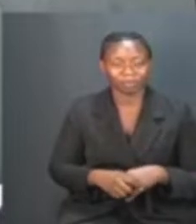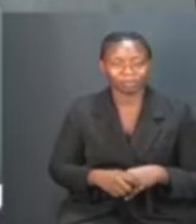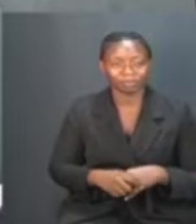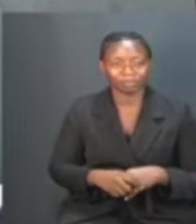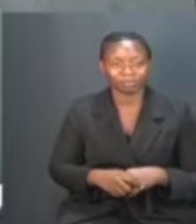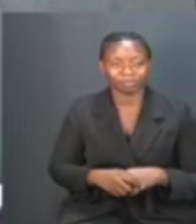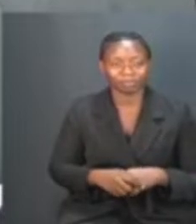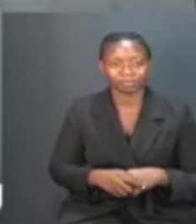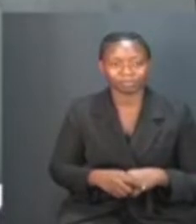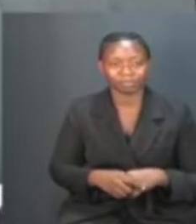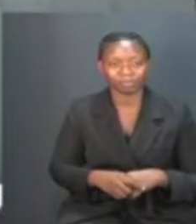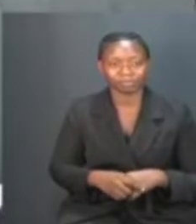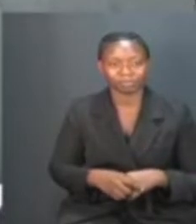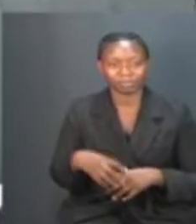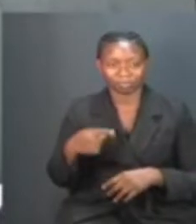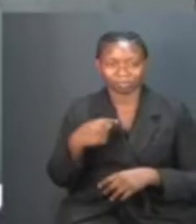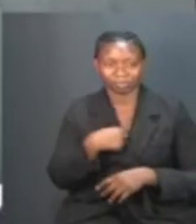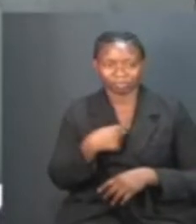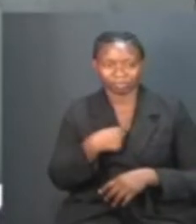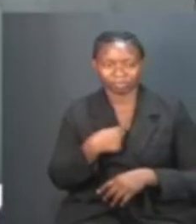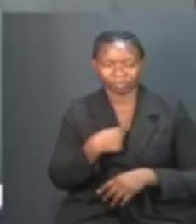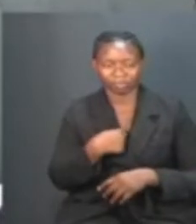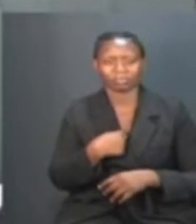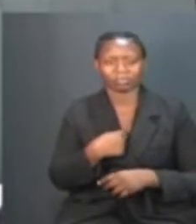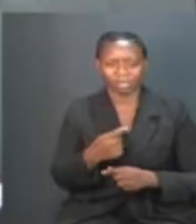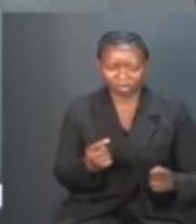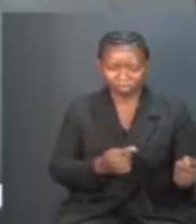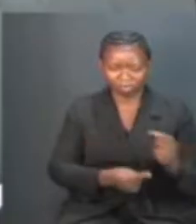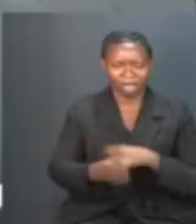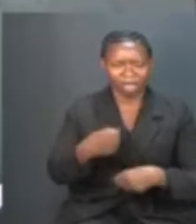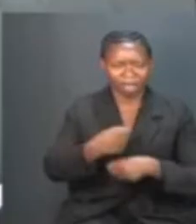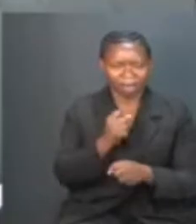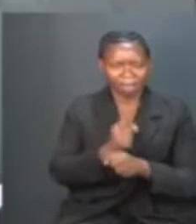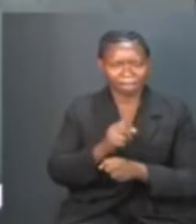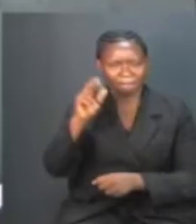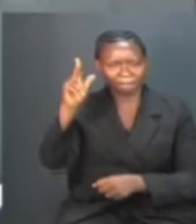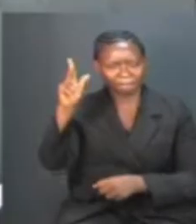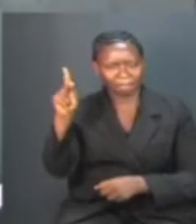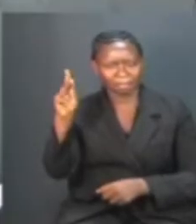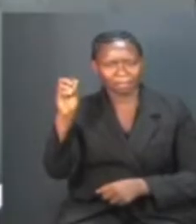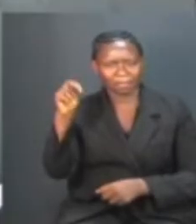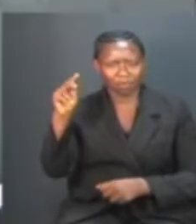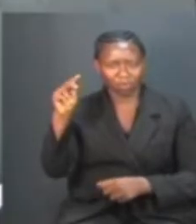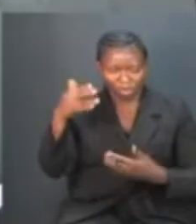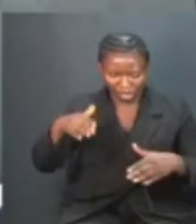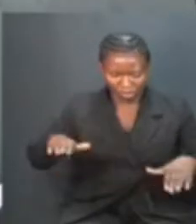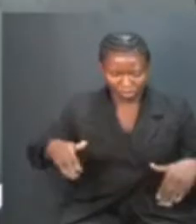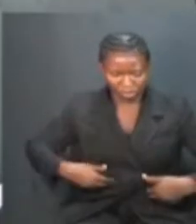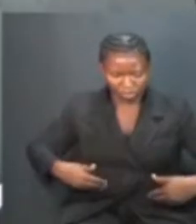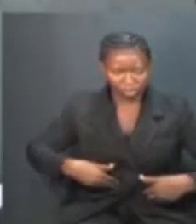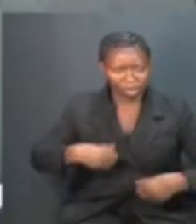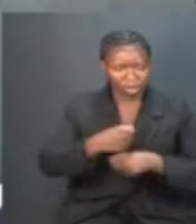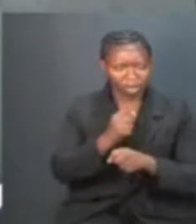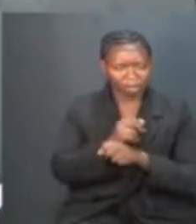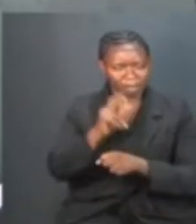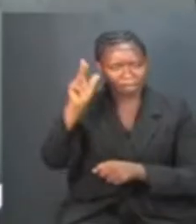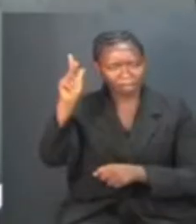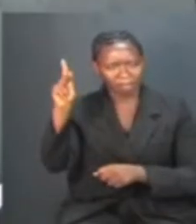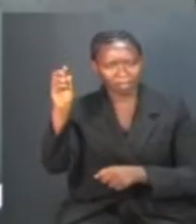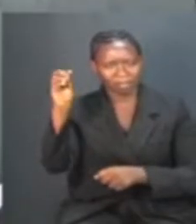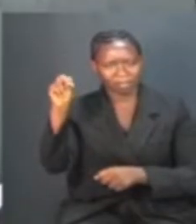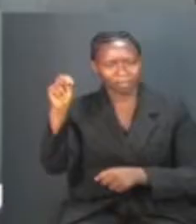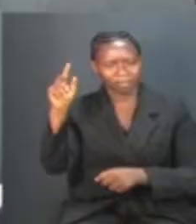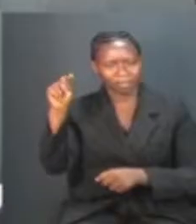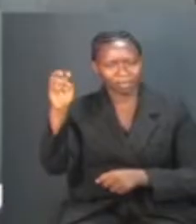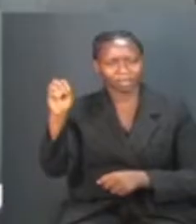cloth. I am a weaver myself of Kente cloth when I was a young boy. That was how we started